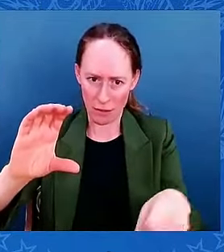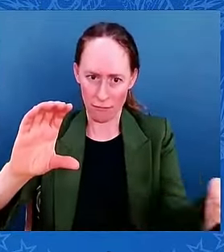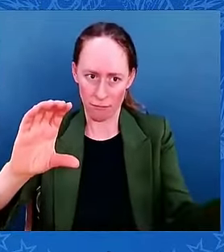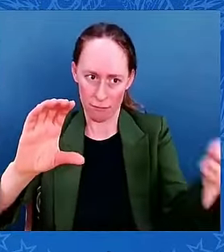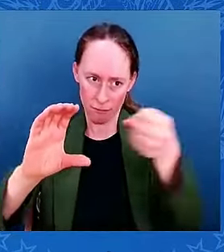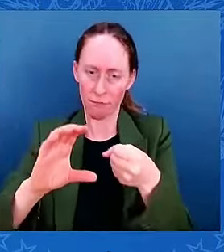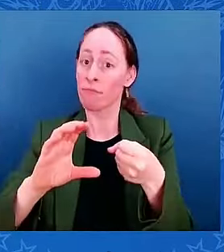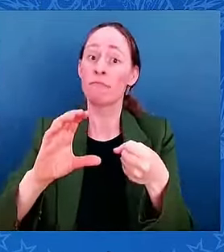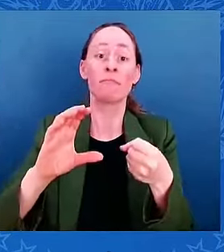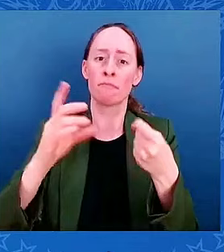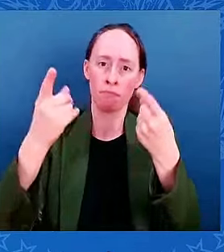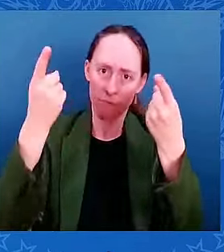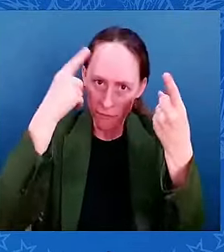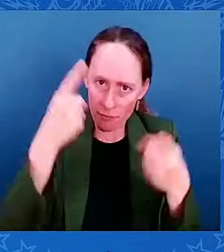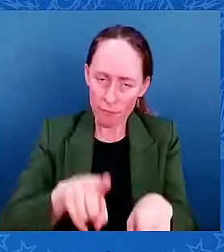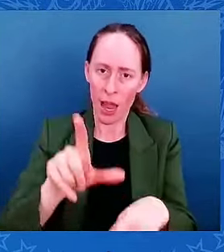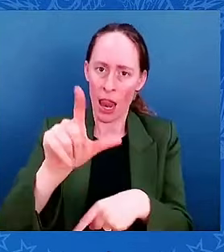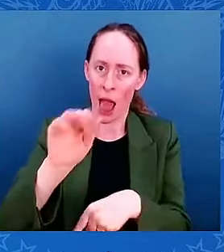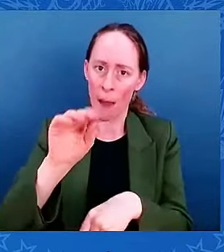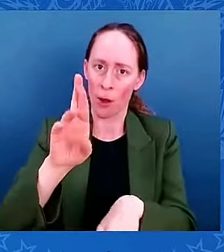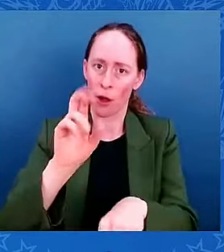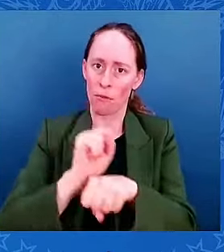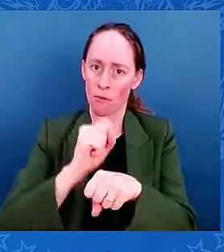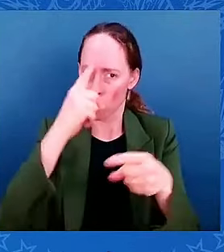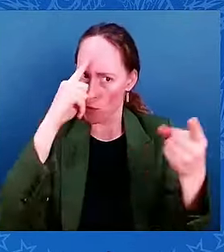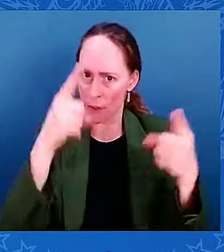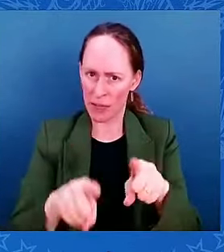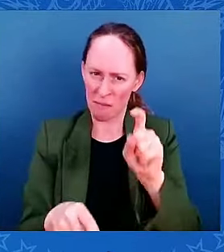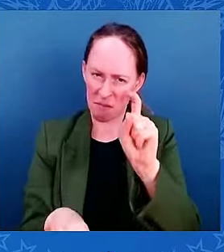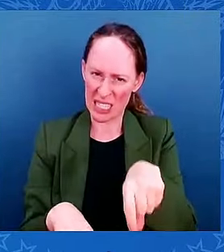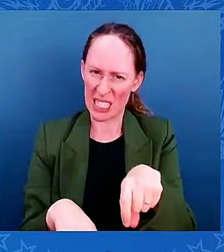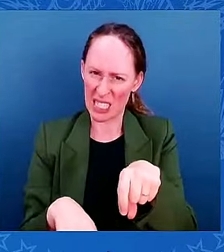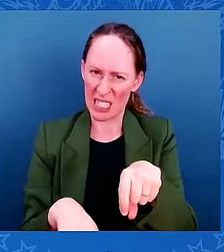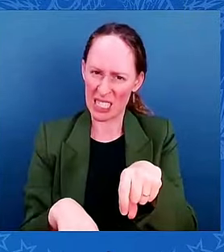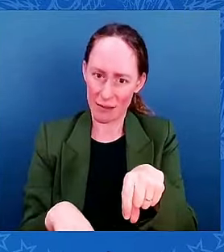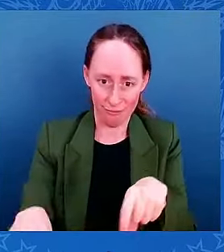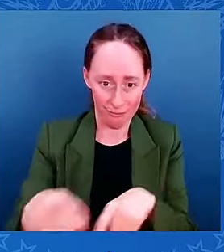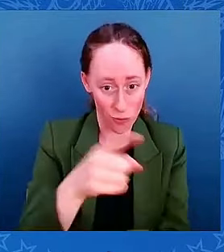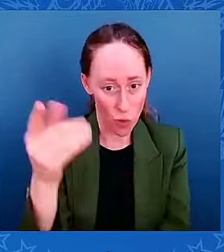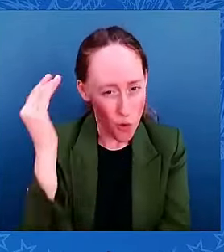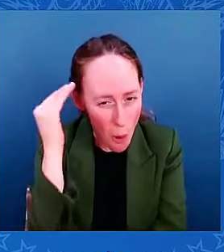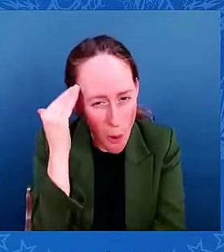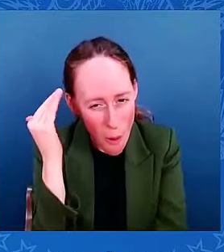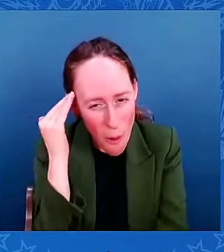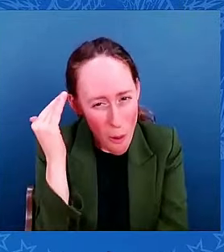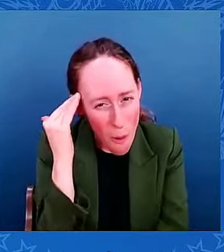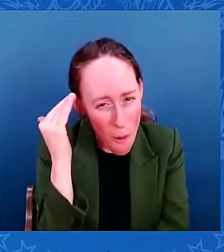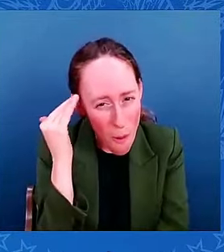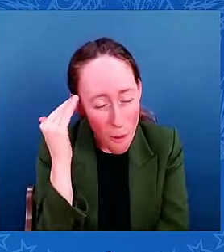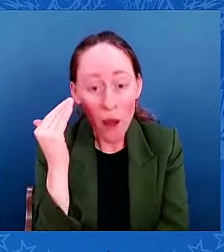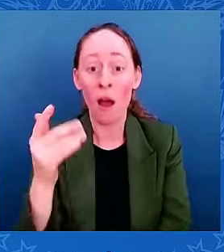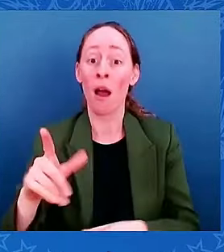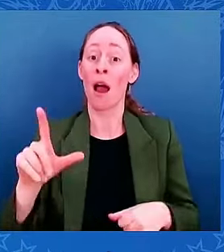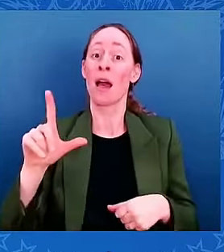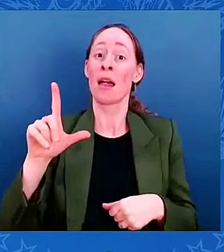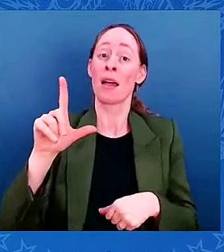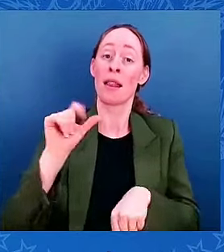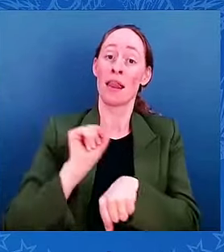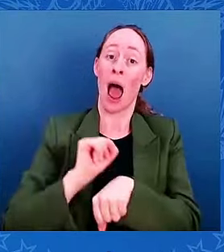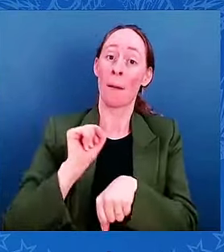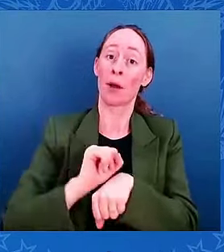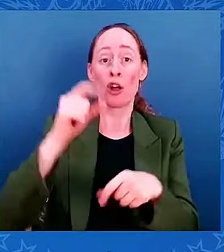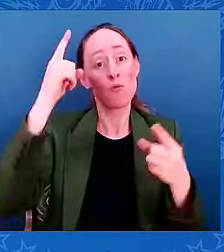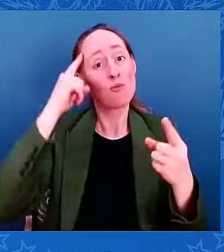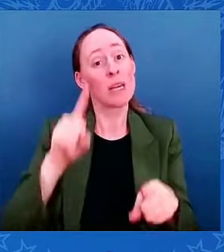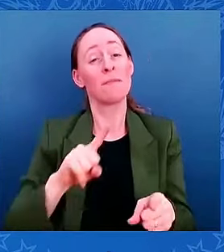But for folks at home who don't know what a project labor agreement is, the contractor, the subcontractor, the unions put